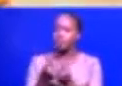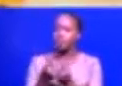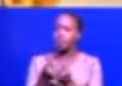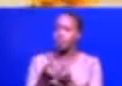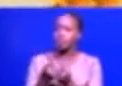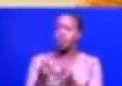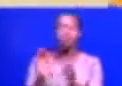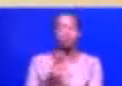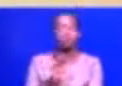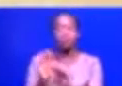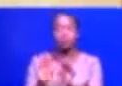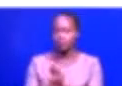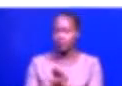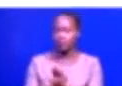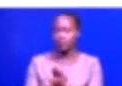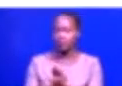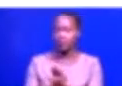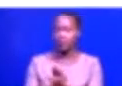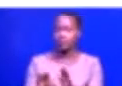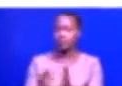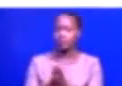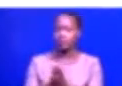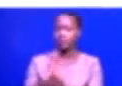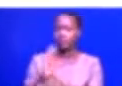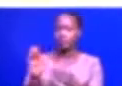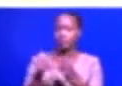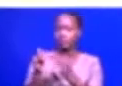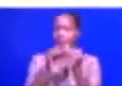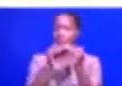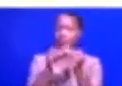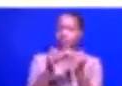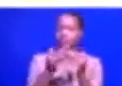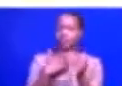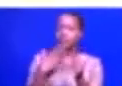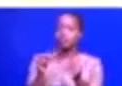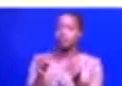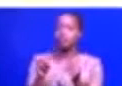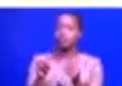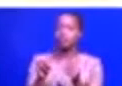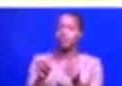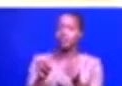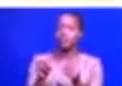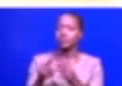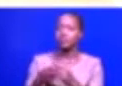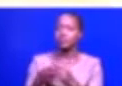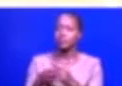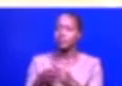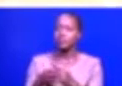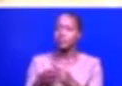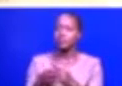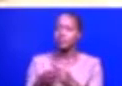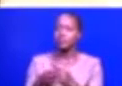what it takes to make it to that level, because we want them all the way now to start